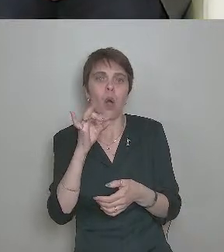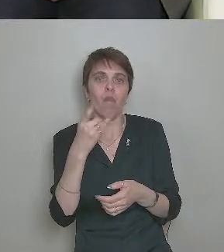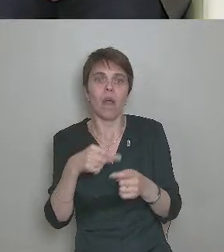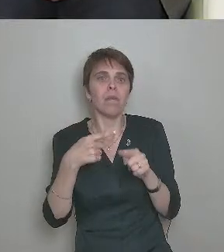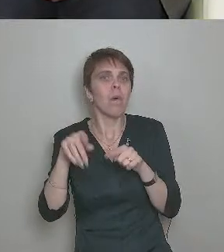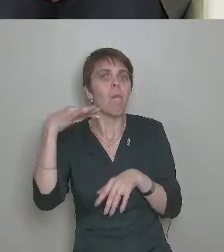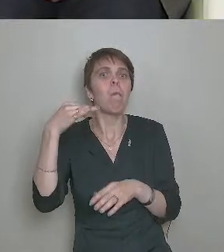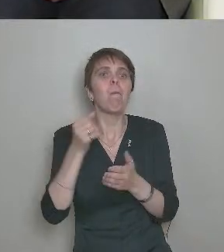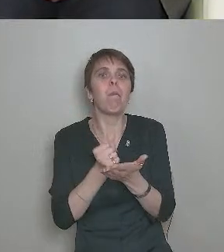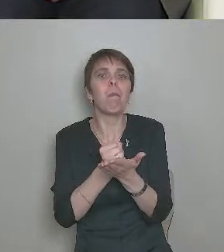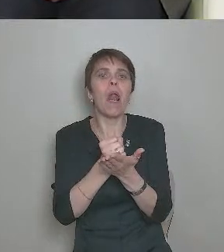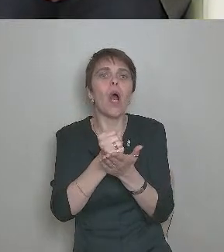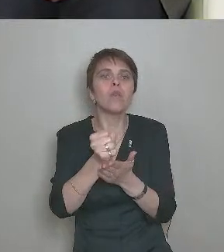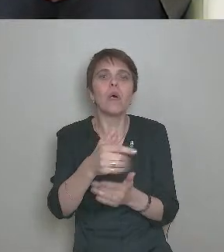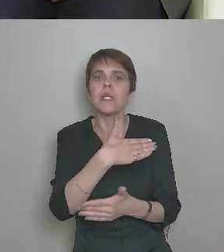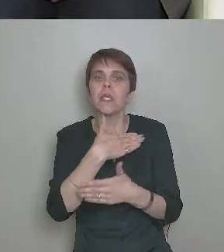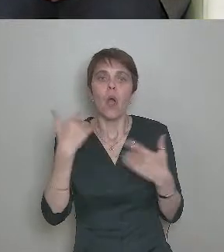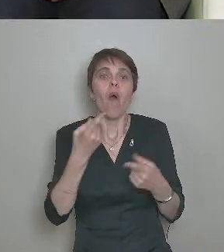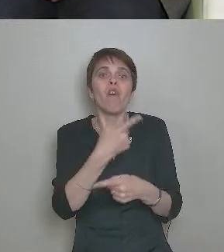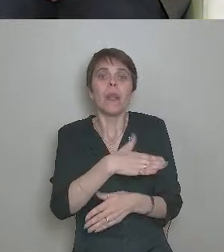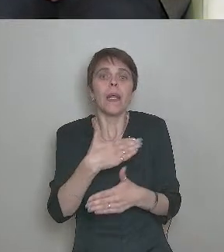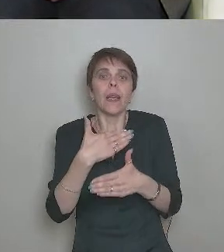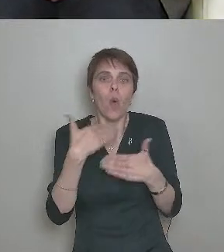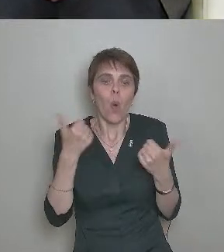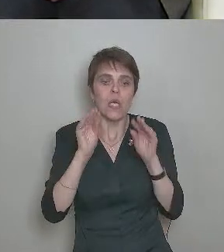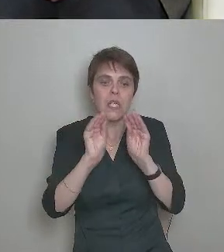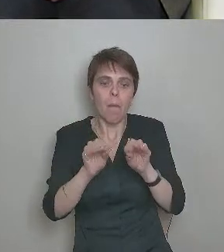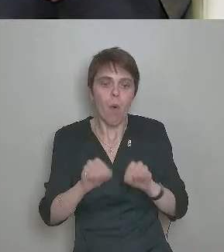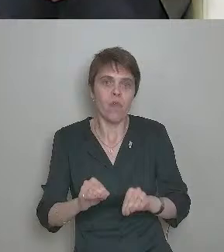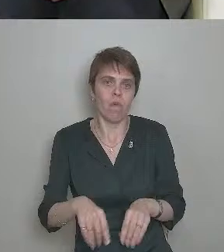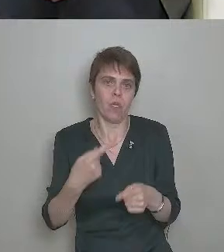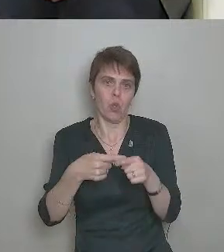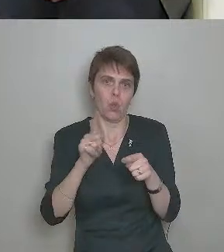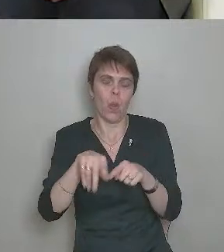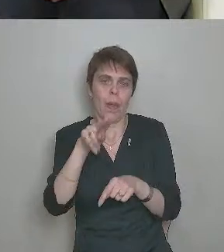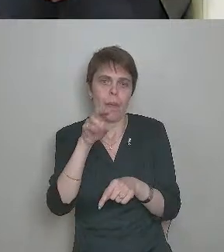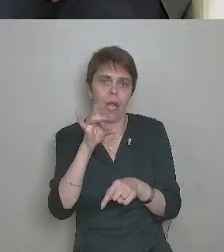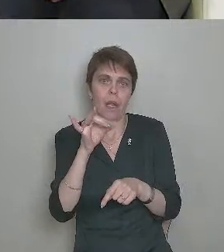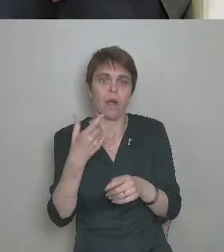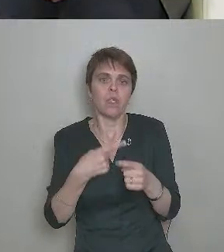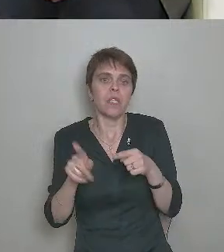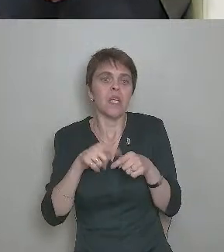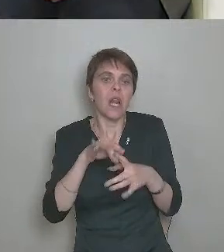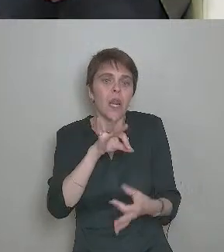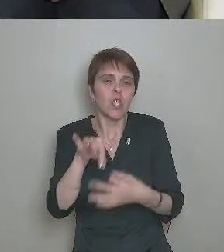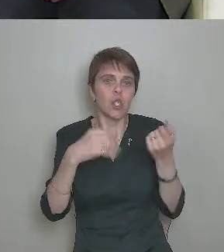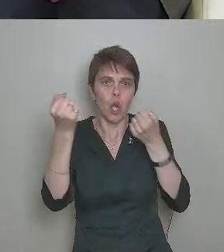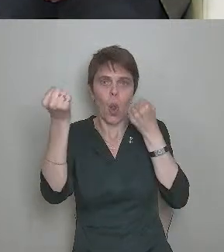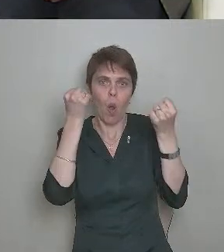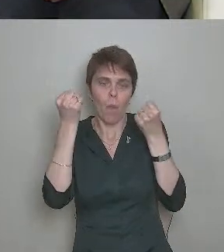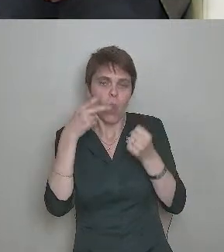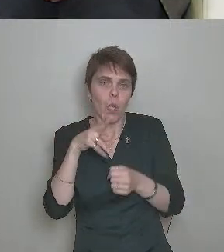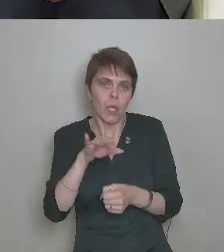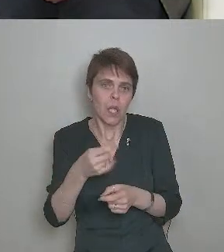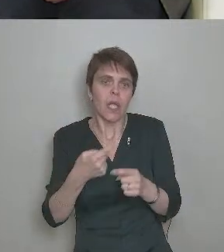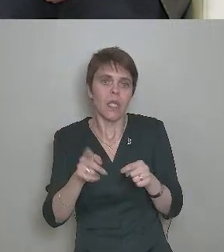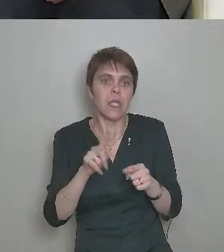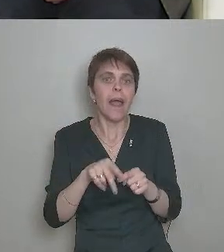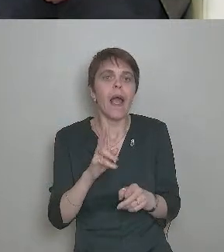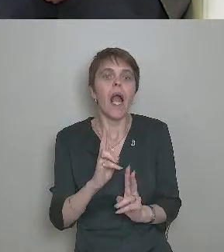as asset declarations. A lot of people don't want to run because they don't want to submit their